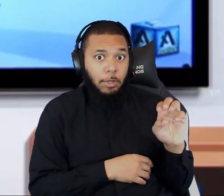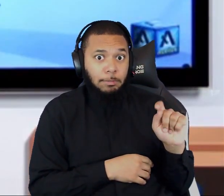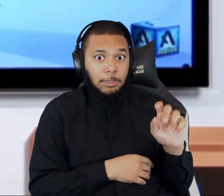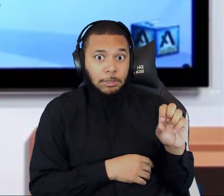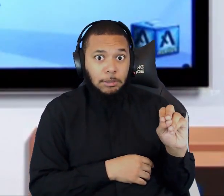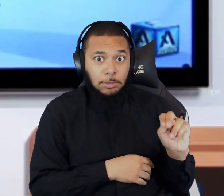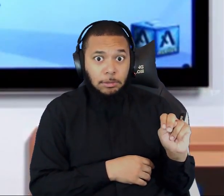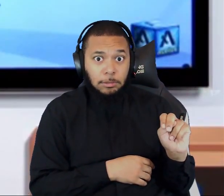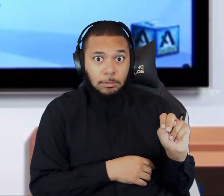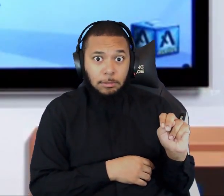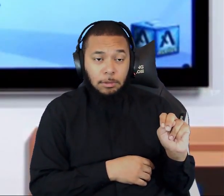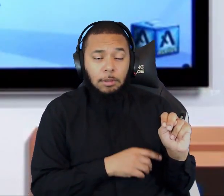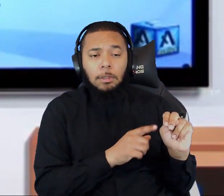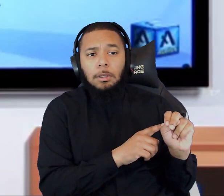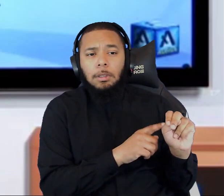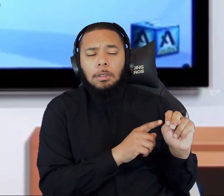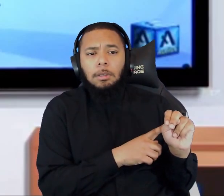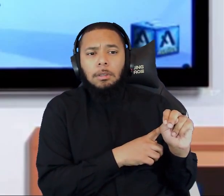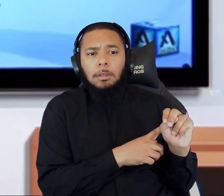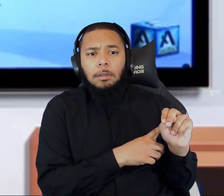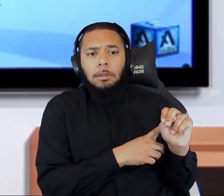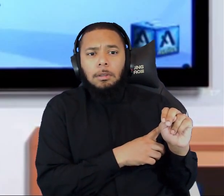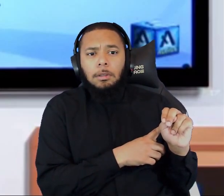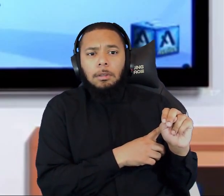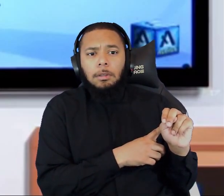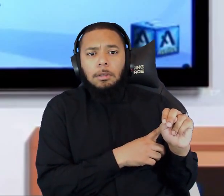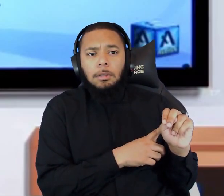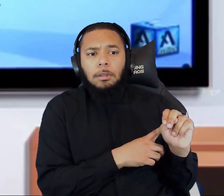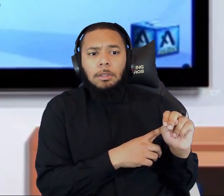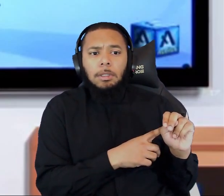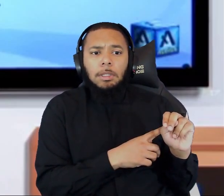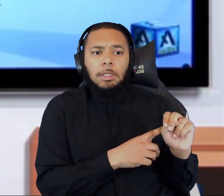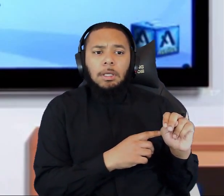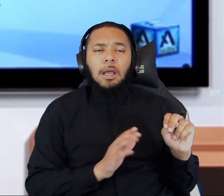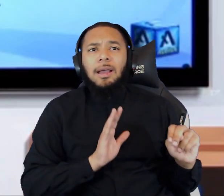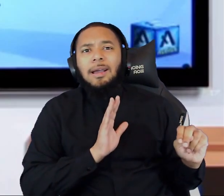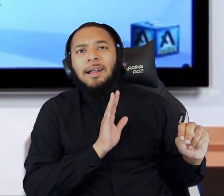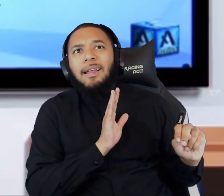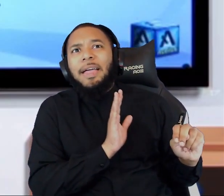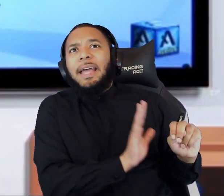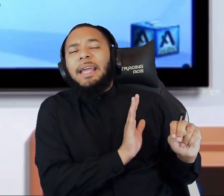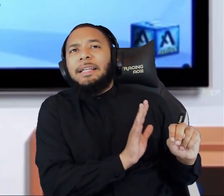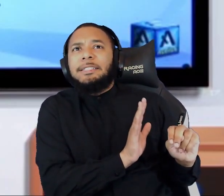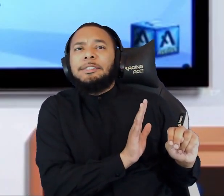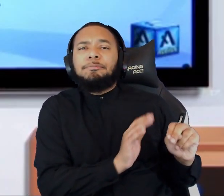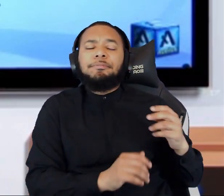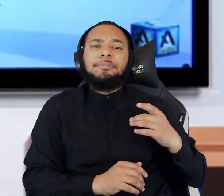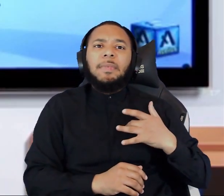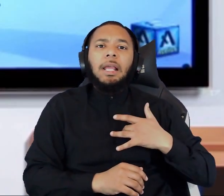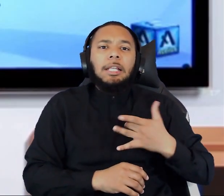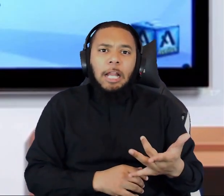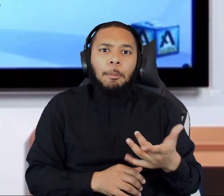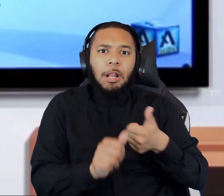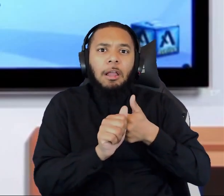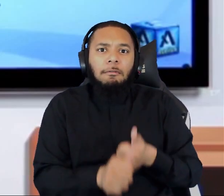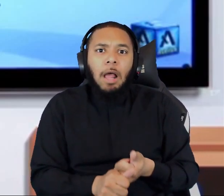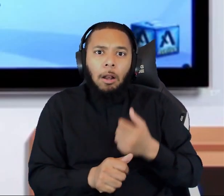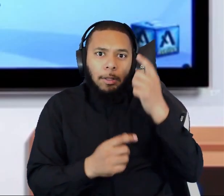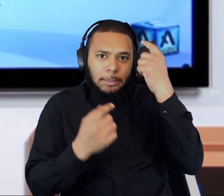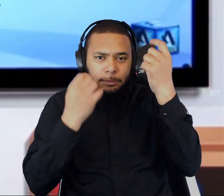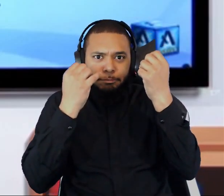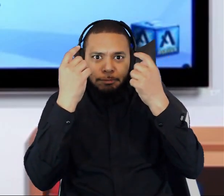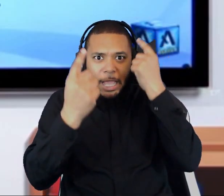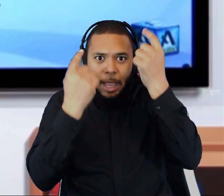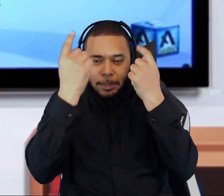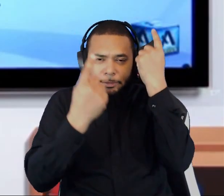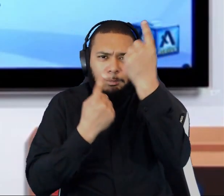from The Open Window, Frampton, who labored under the tolerably widespread delusion that total strangers and